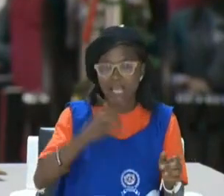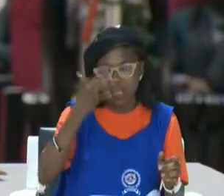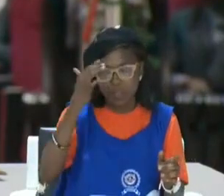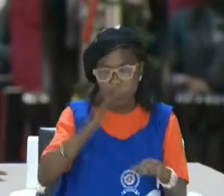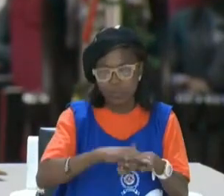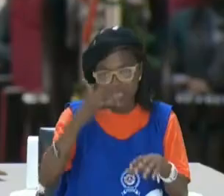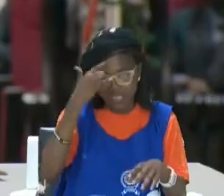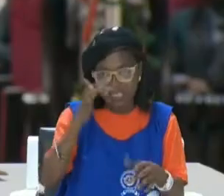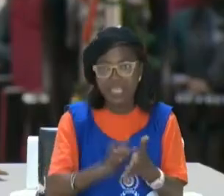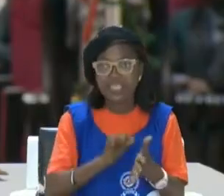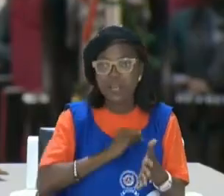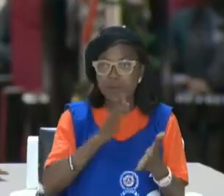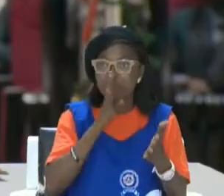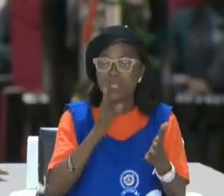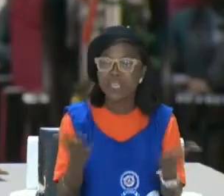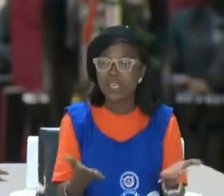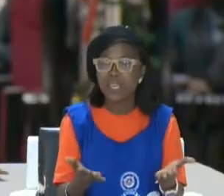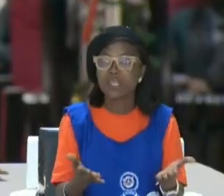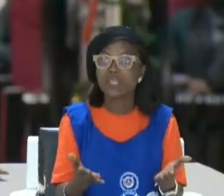But he did.